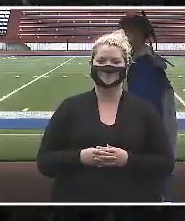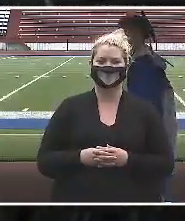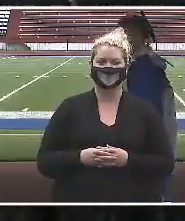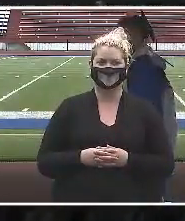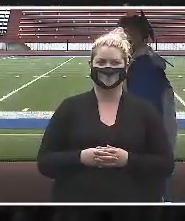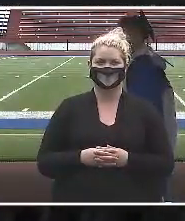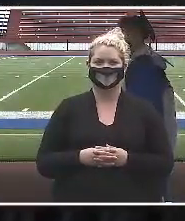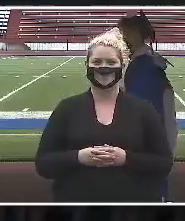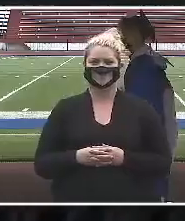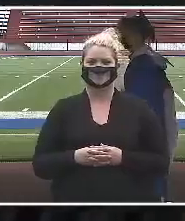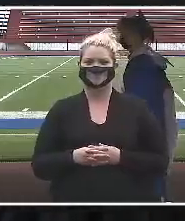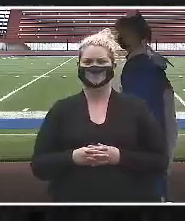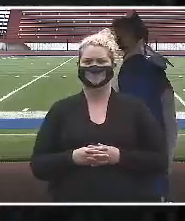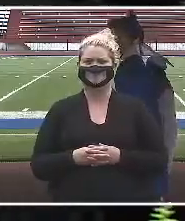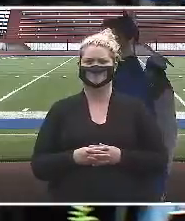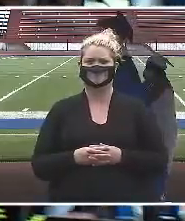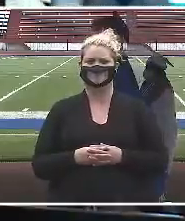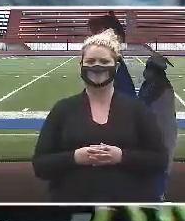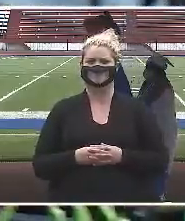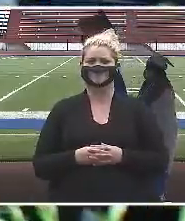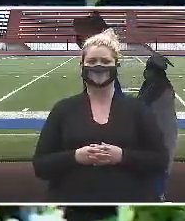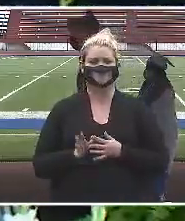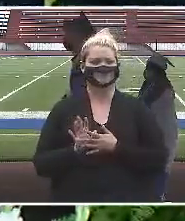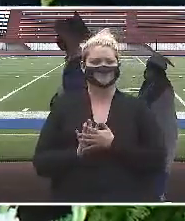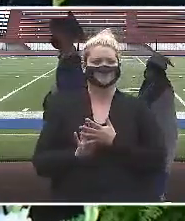Tana Leka.